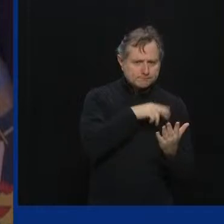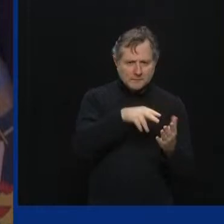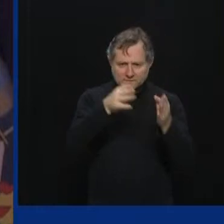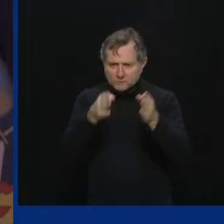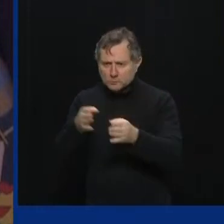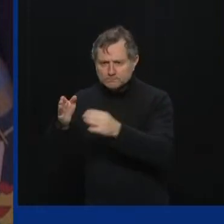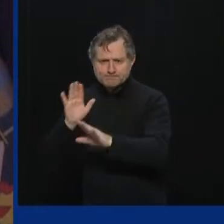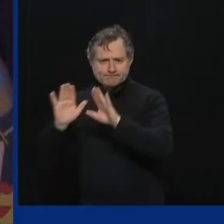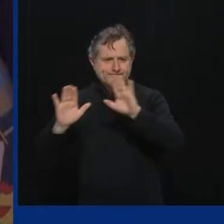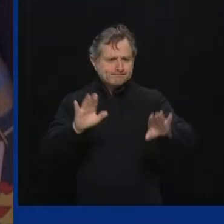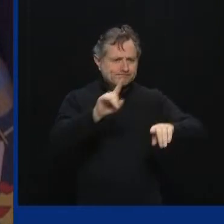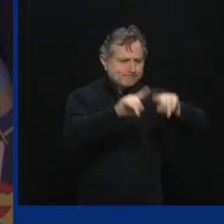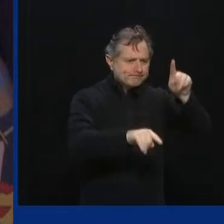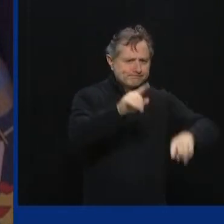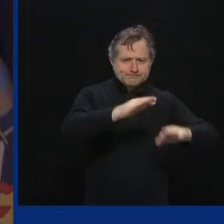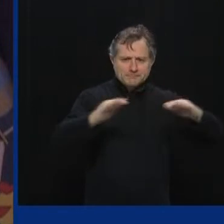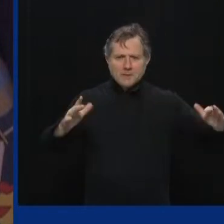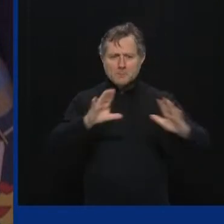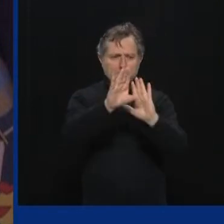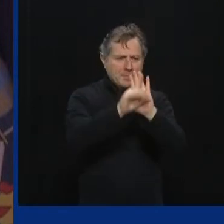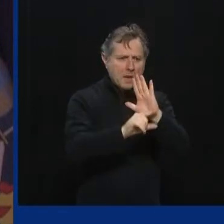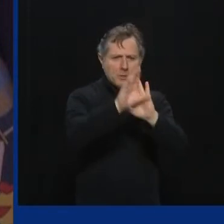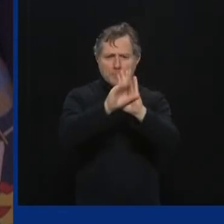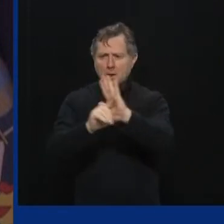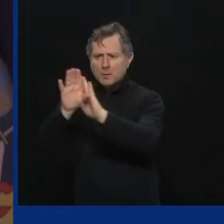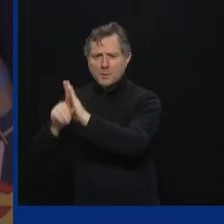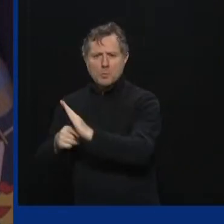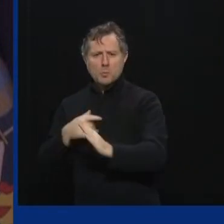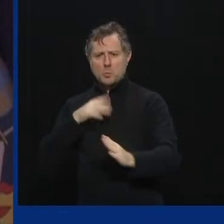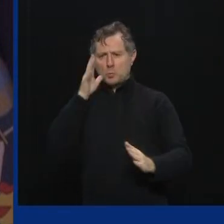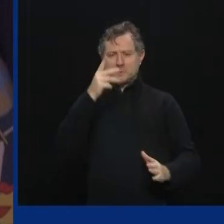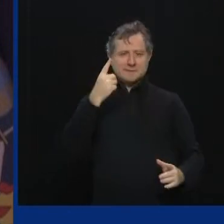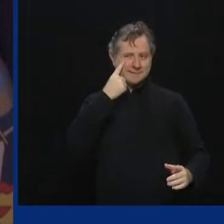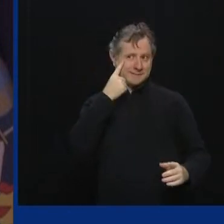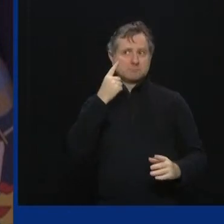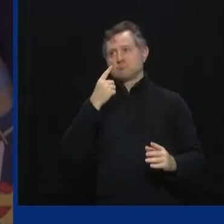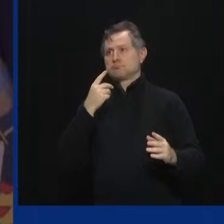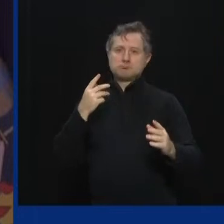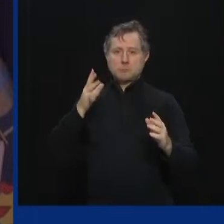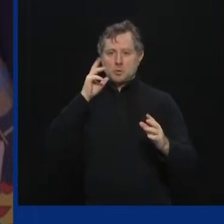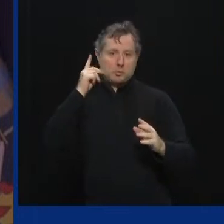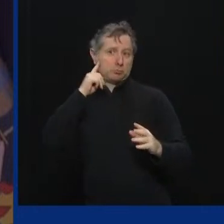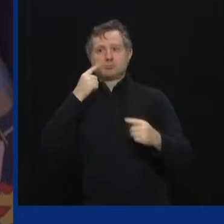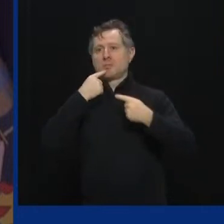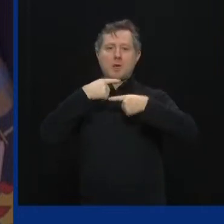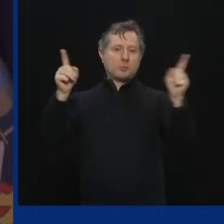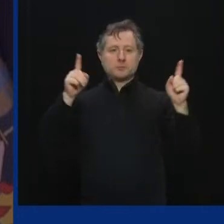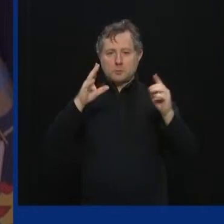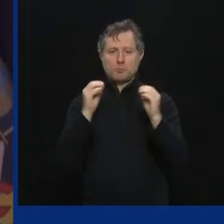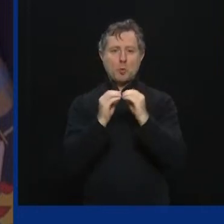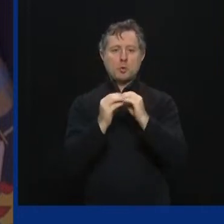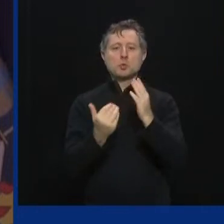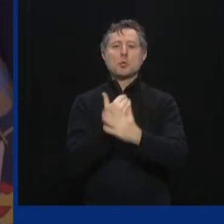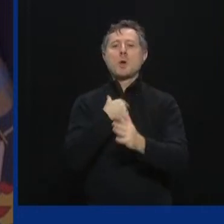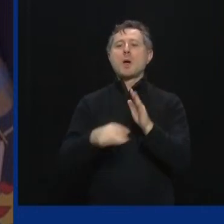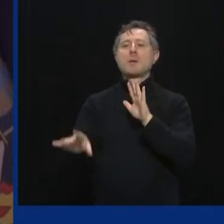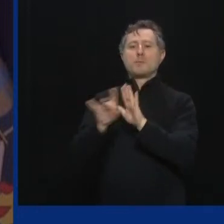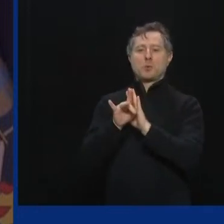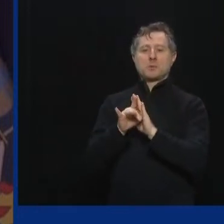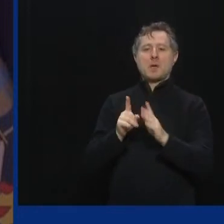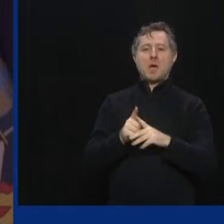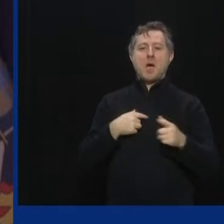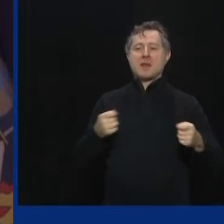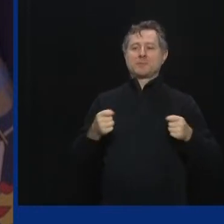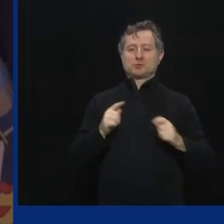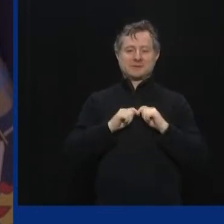is what I'm asking for. And you're going to see much more of this. We'll be announcing another slate of appointees to my administration in the next